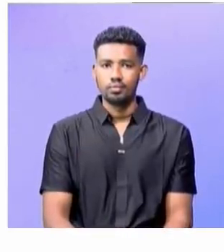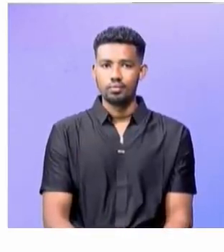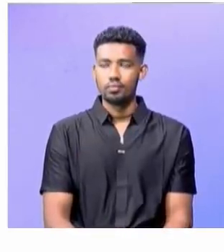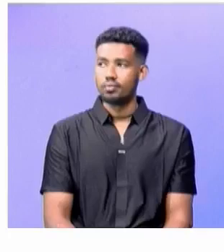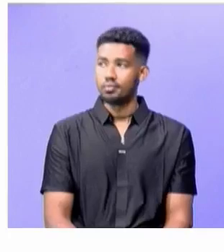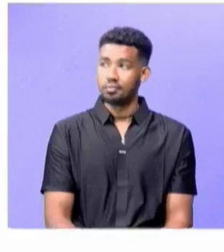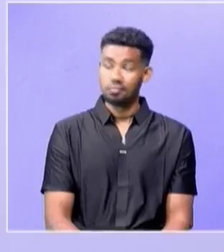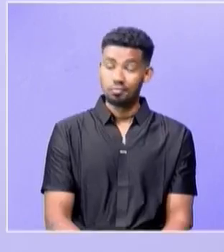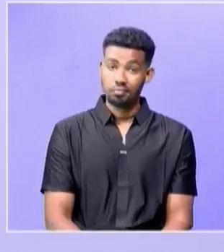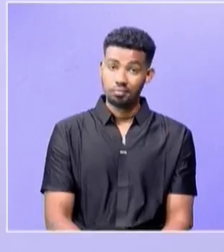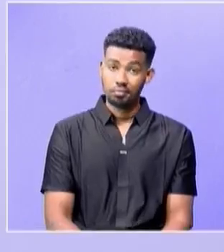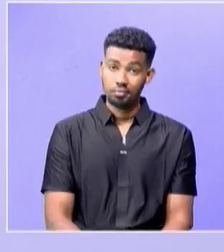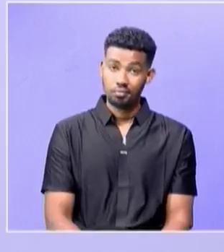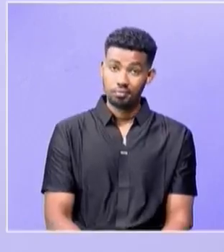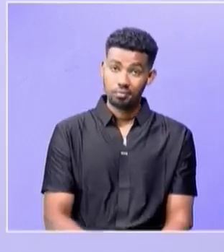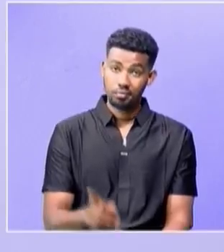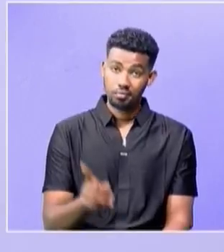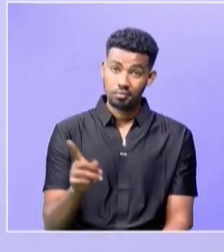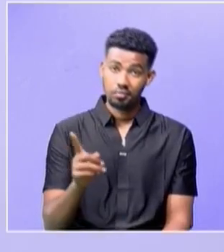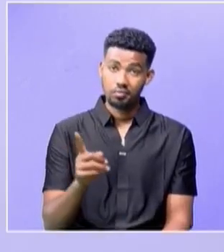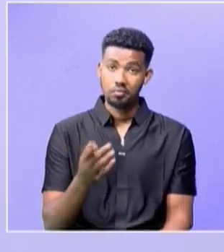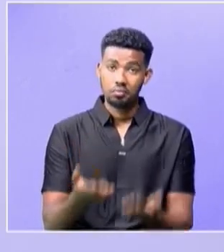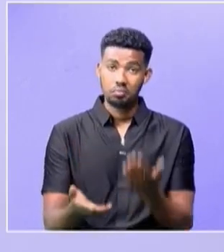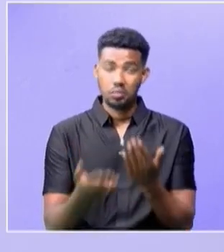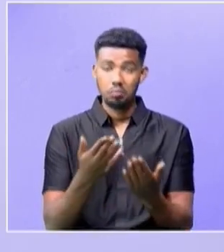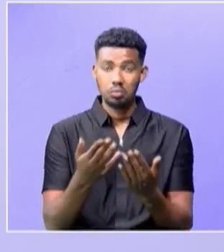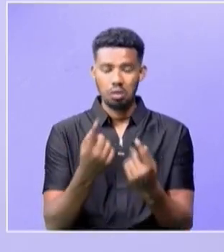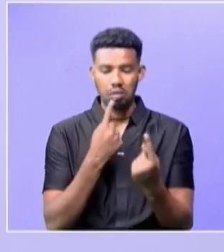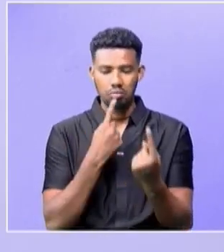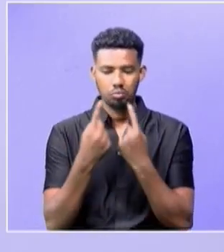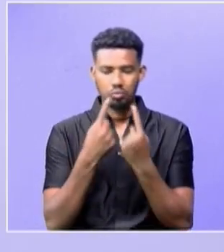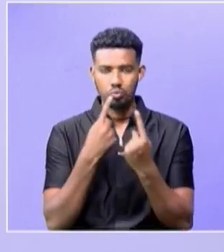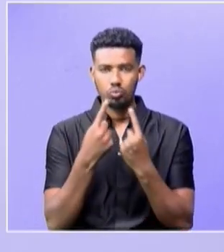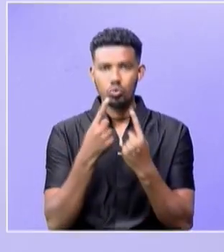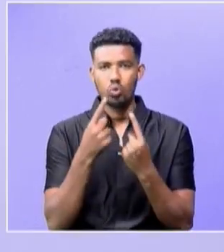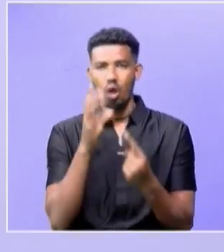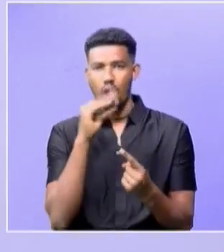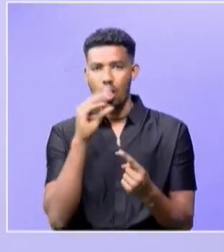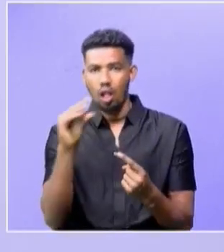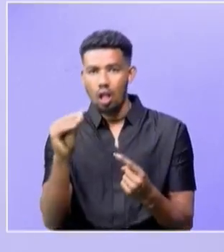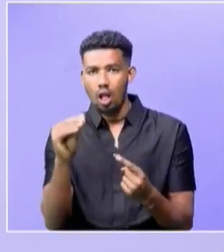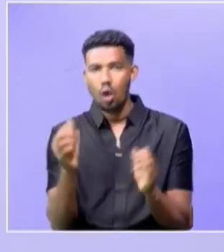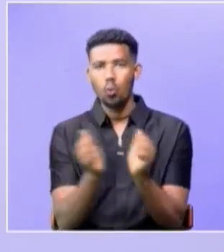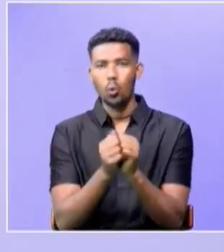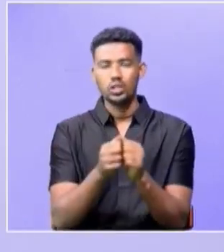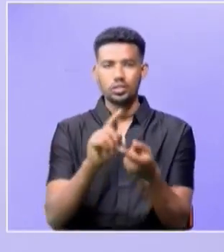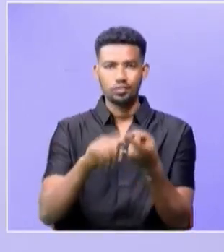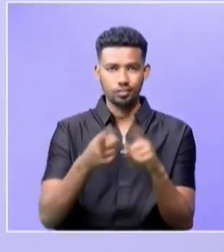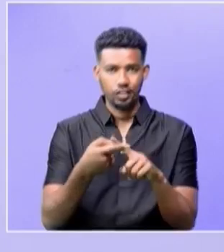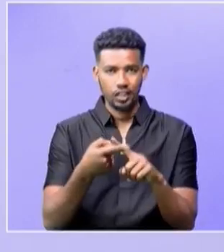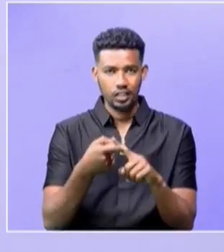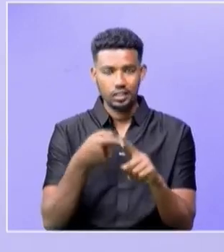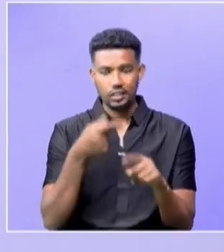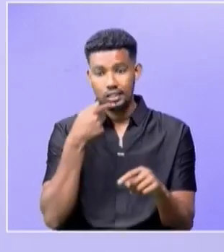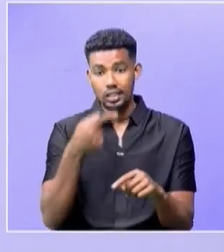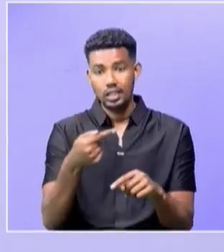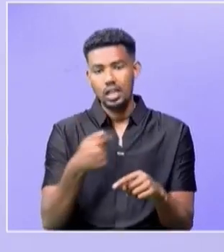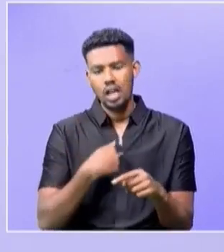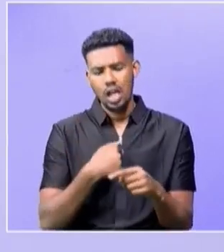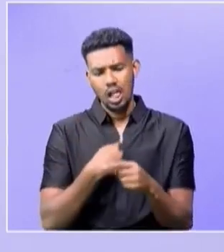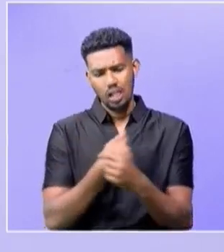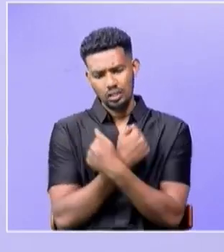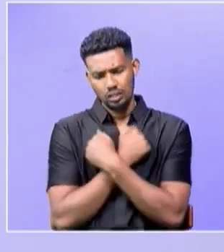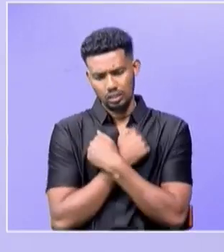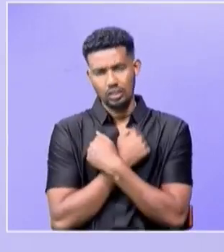This is maybe as a conversation or as a dialogue with your friend. Maybe your friend said, I love